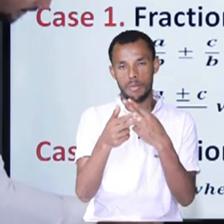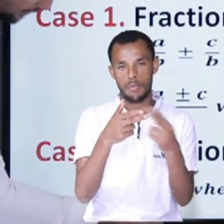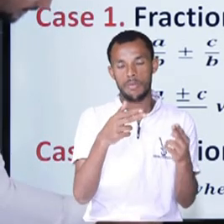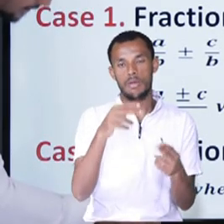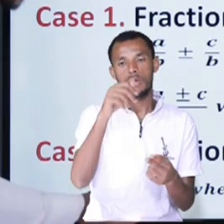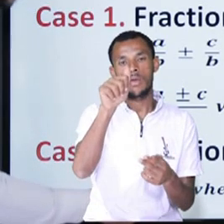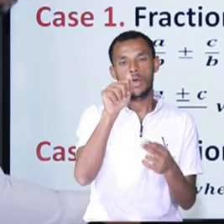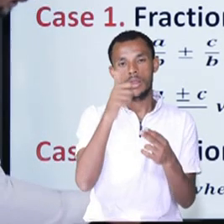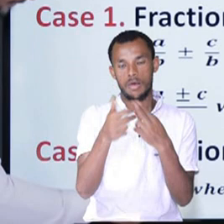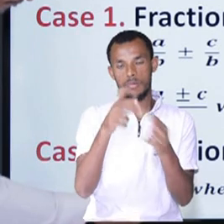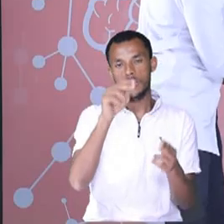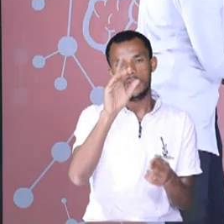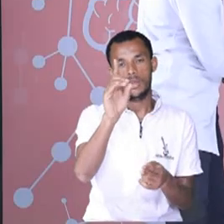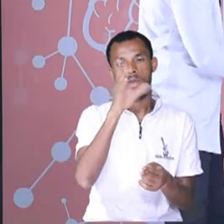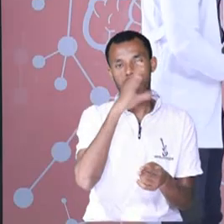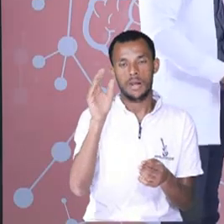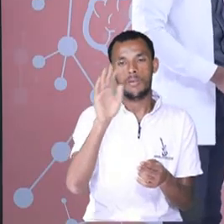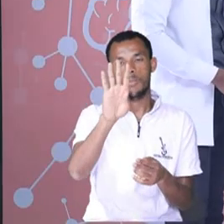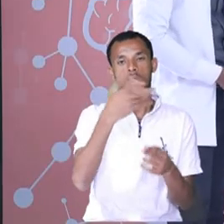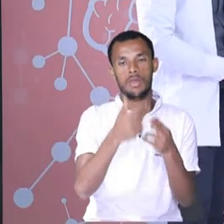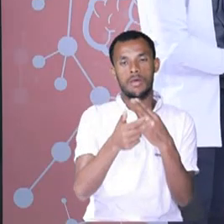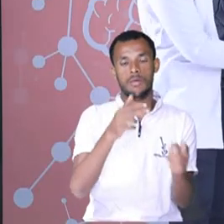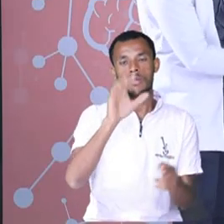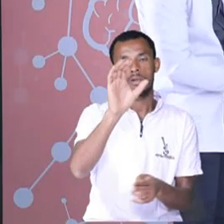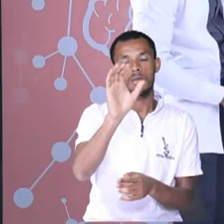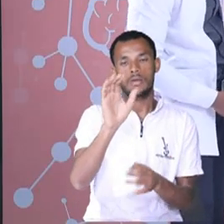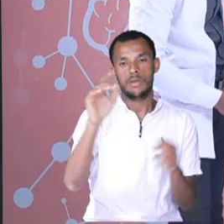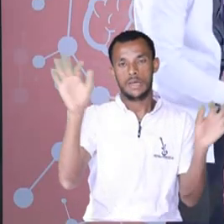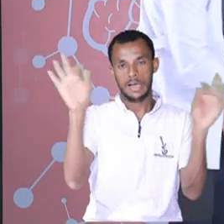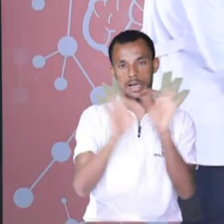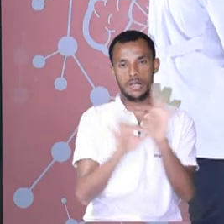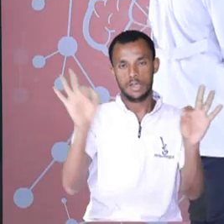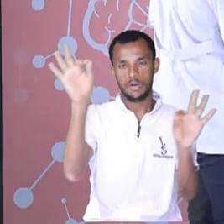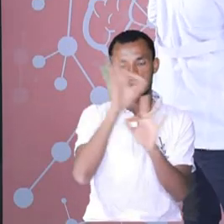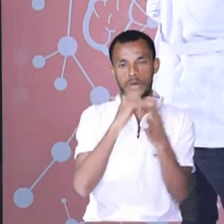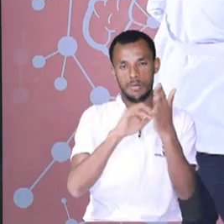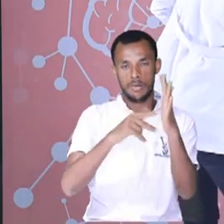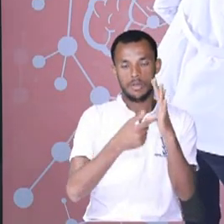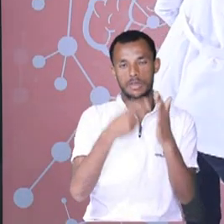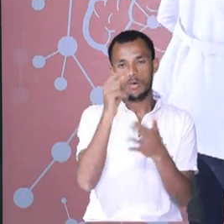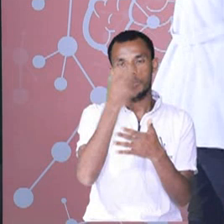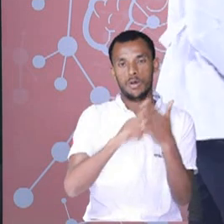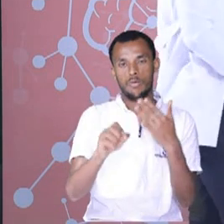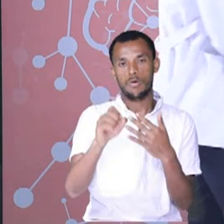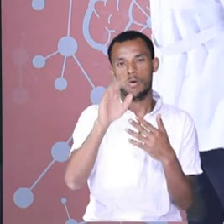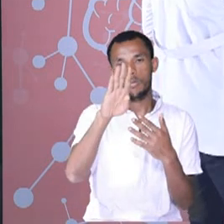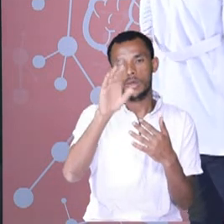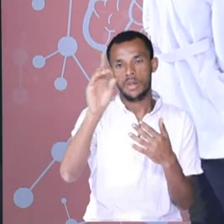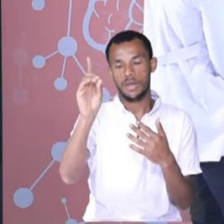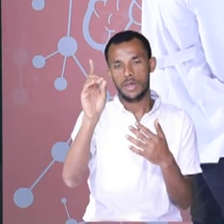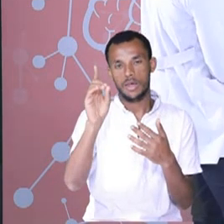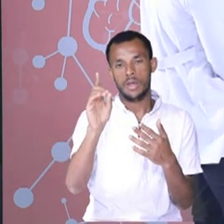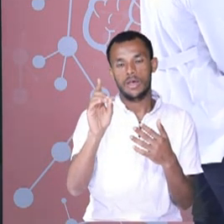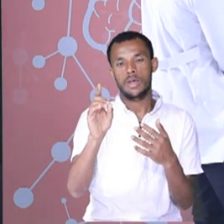multiply a by d and b by c, crisscross. That means take the product of b times d,